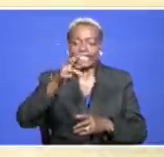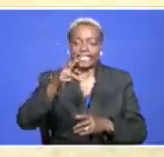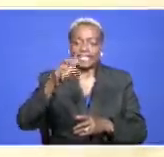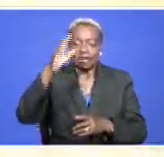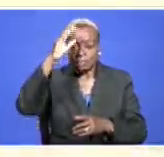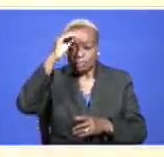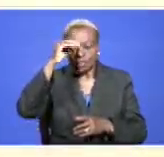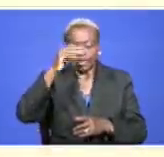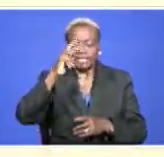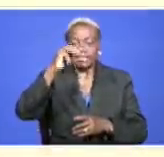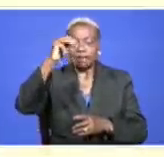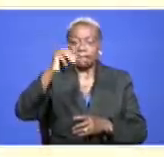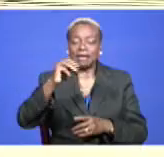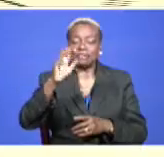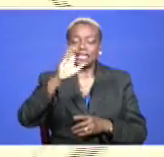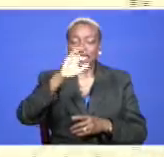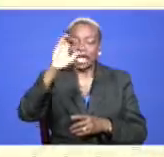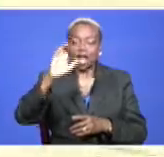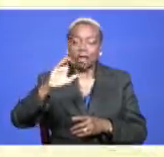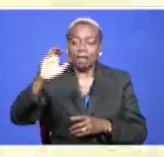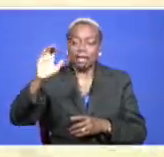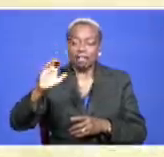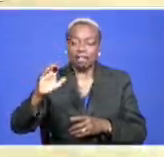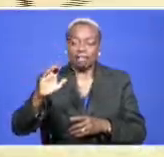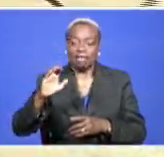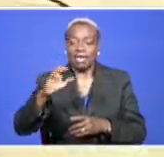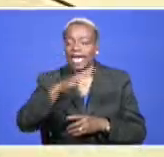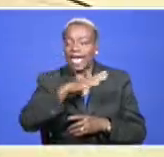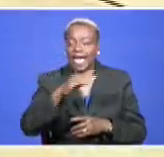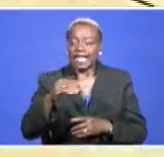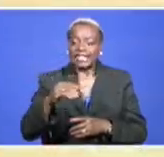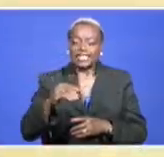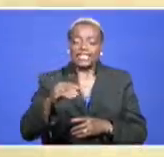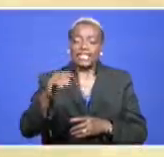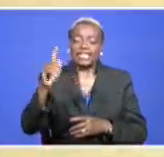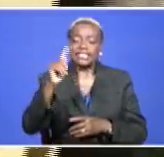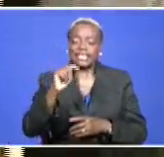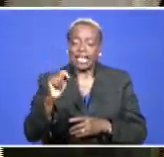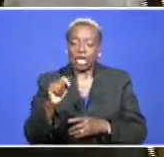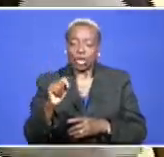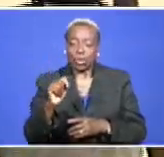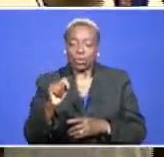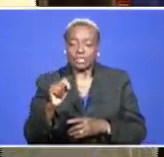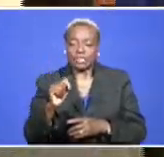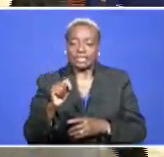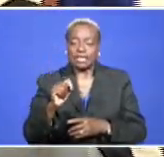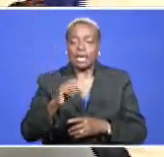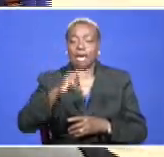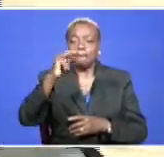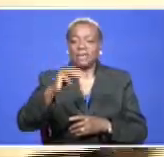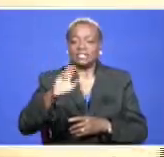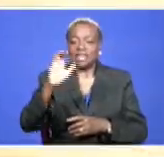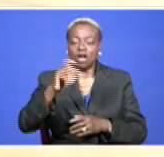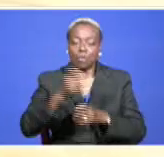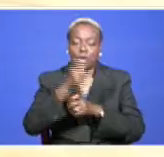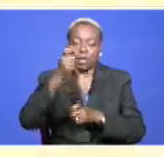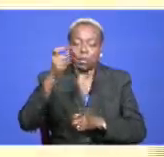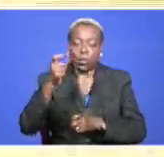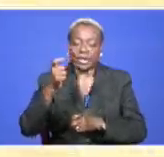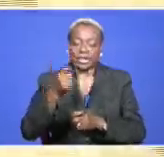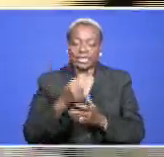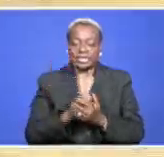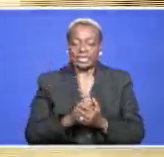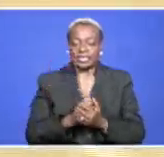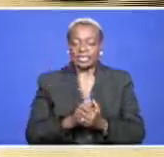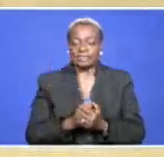Cavaliers, stepping up their offense and defense against the Telio Cherubims. Mount Carmel takes game 1 41-32. Shamar Easy leading the